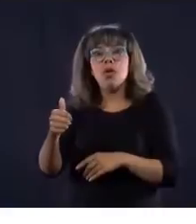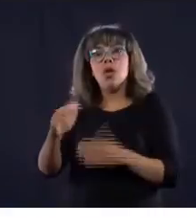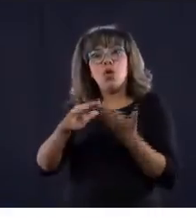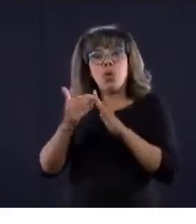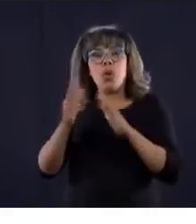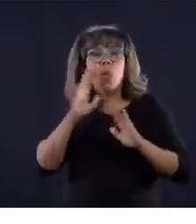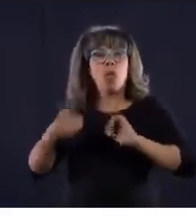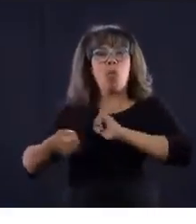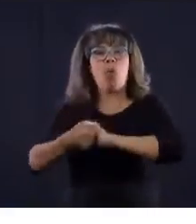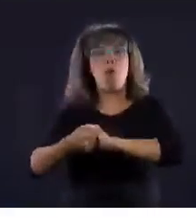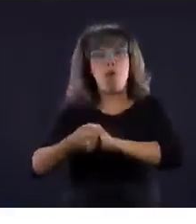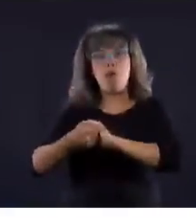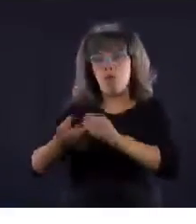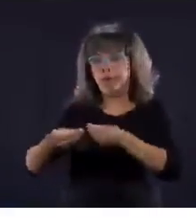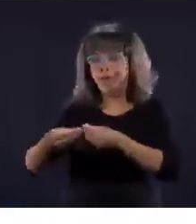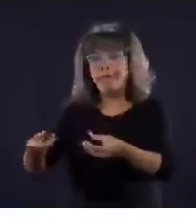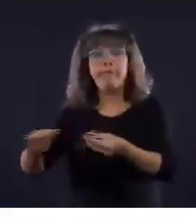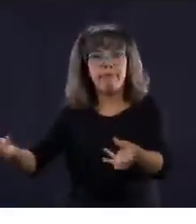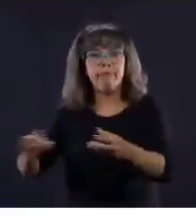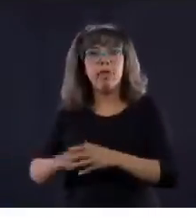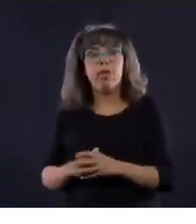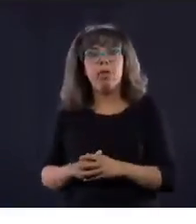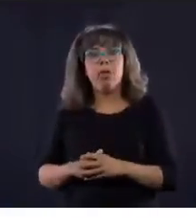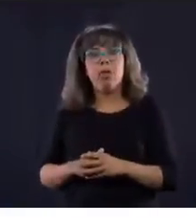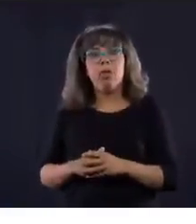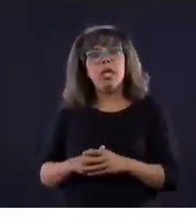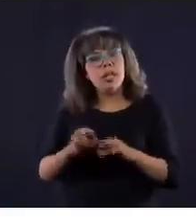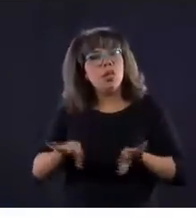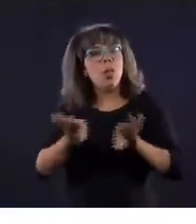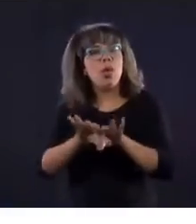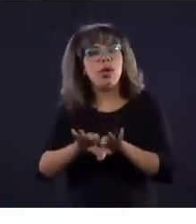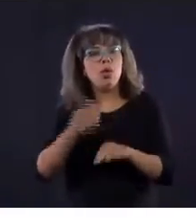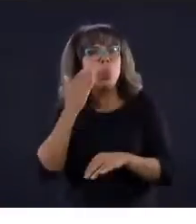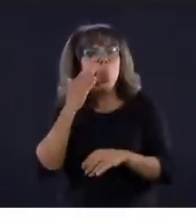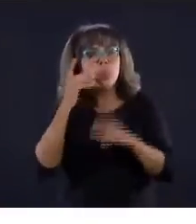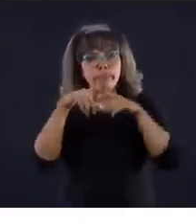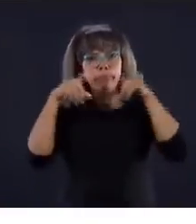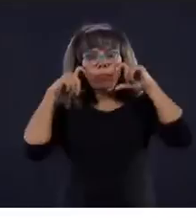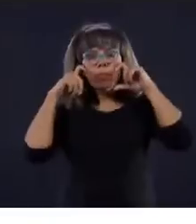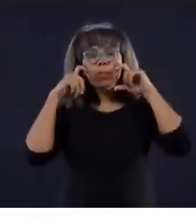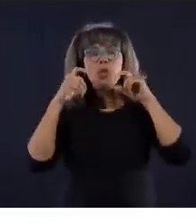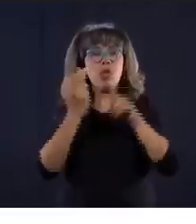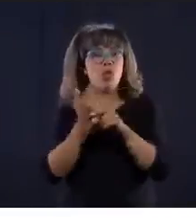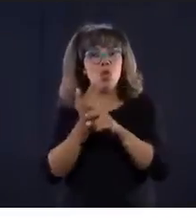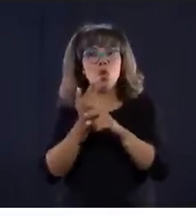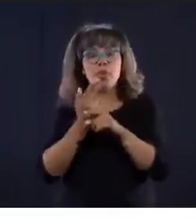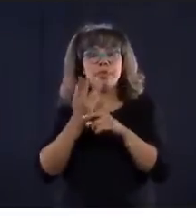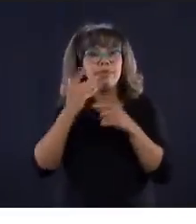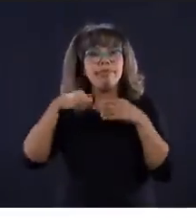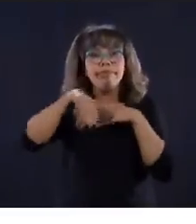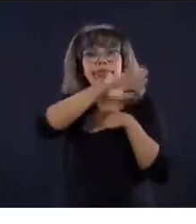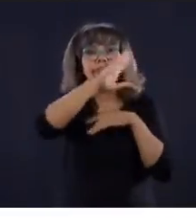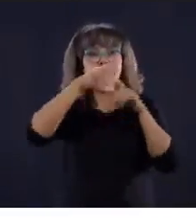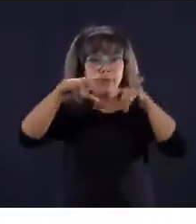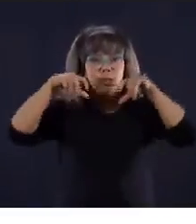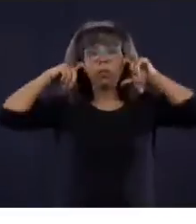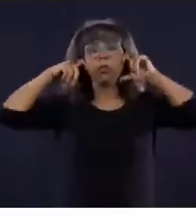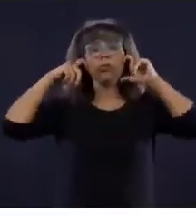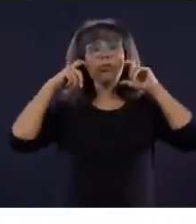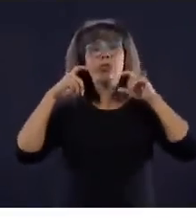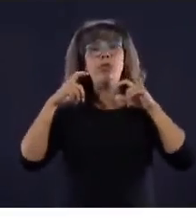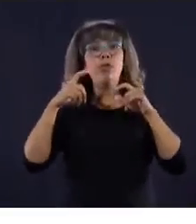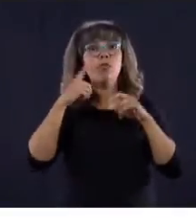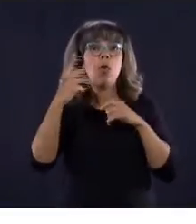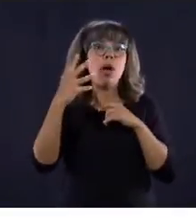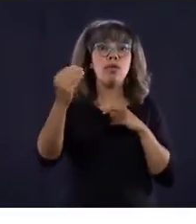it's become mandatory for transports. Thank you. Avant de prendre nos dernières questions en anglais, par courriel, je vais faire un pas de